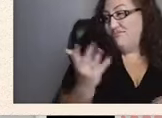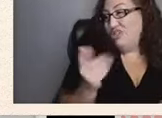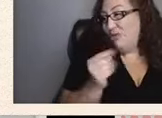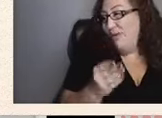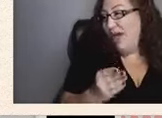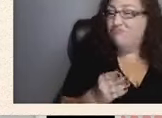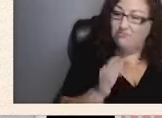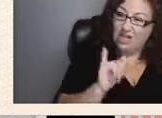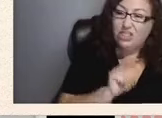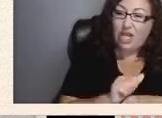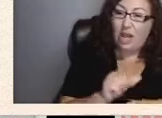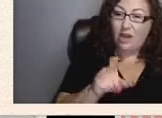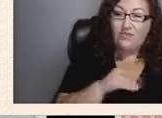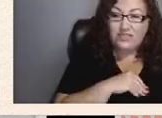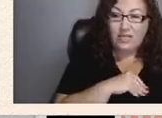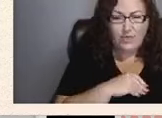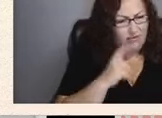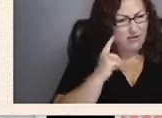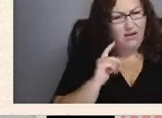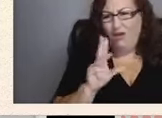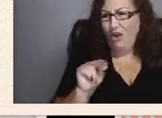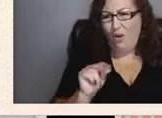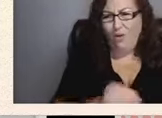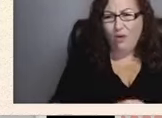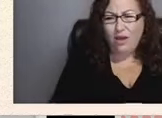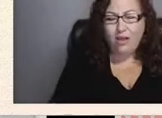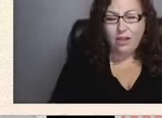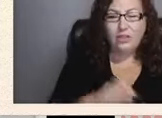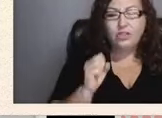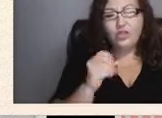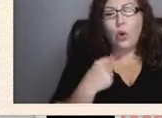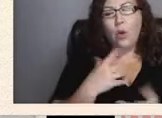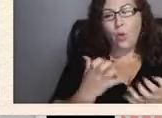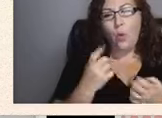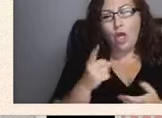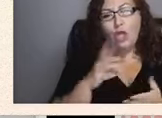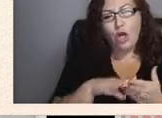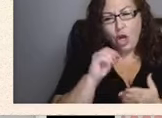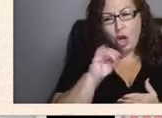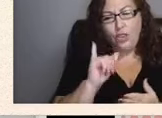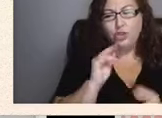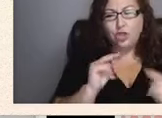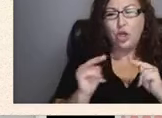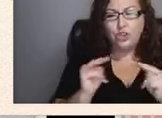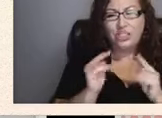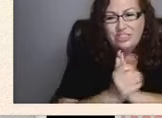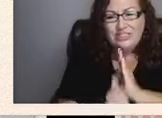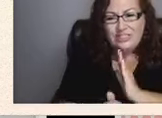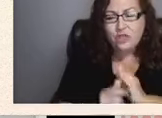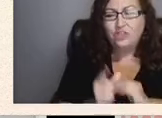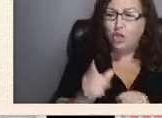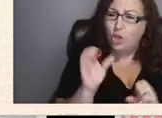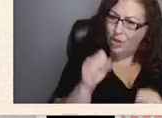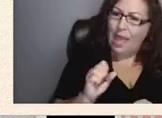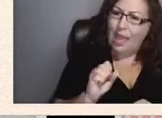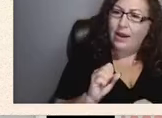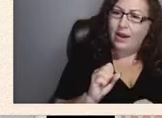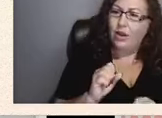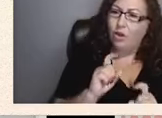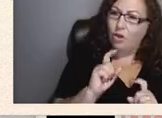just take it. Oh, no. So we want you guys to learn those negotiation skills so that you can go make better things happen for